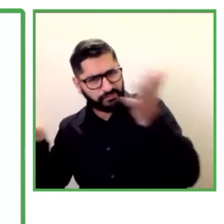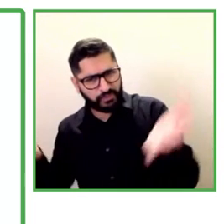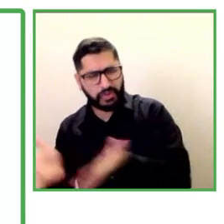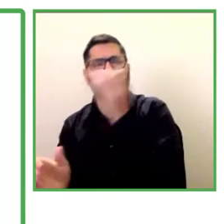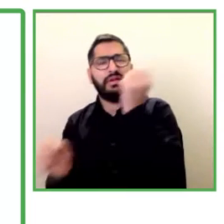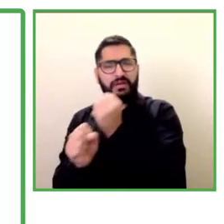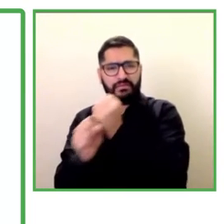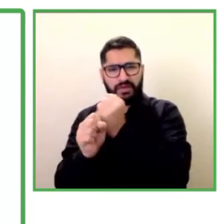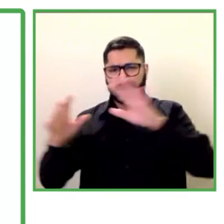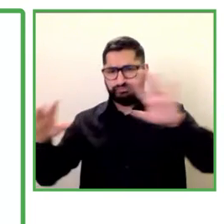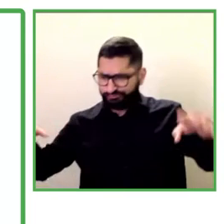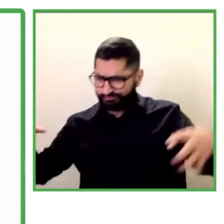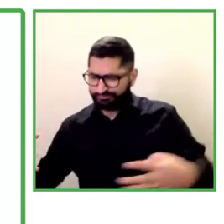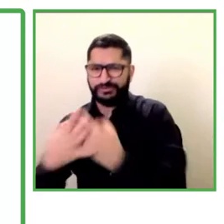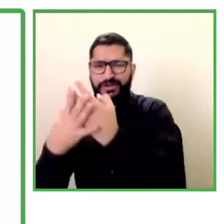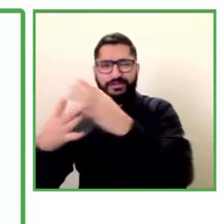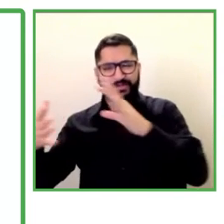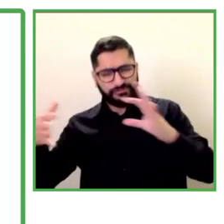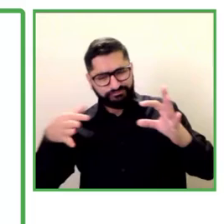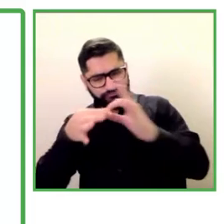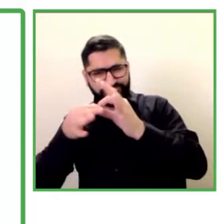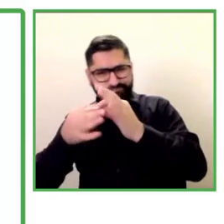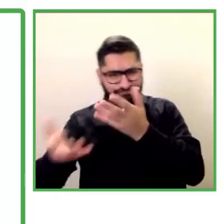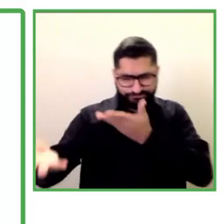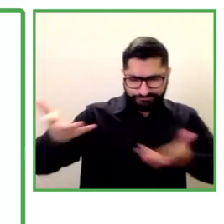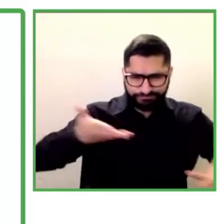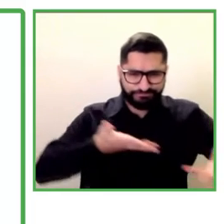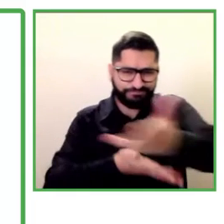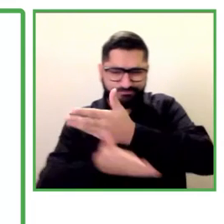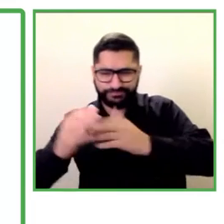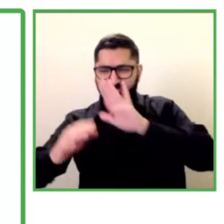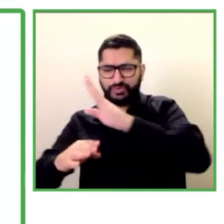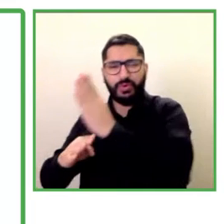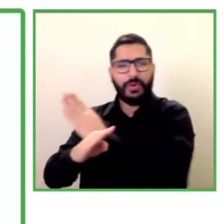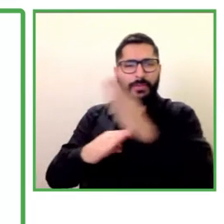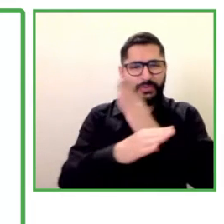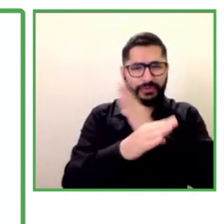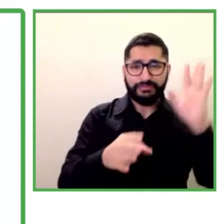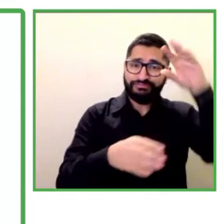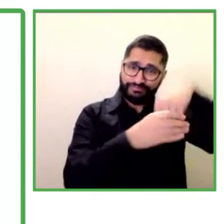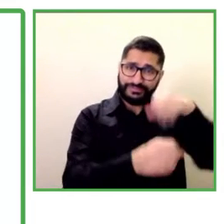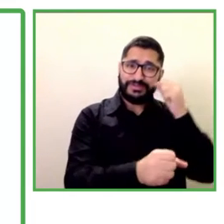incentivates this, of course, where people and companies